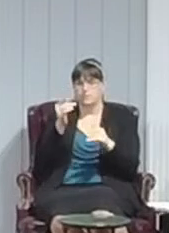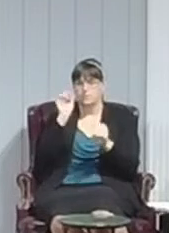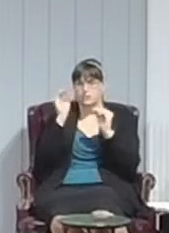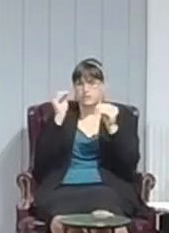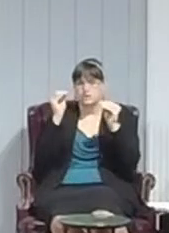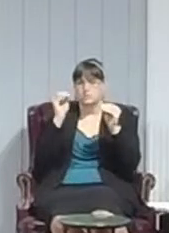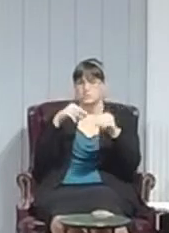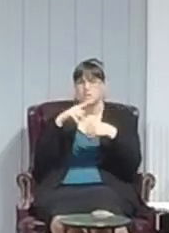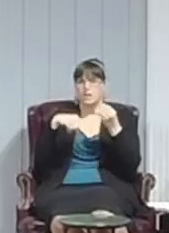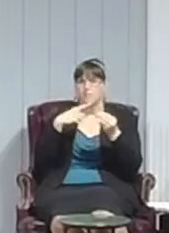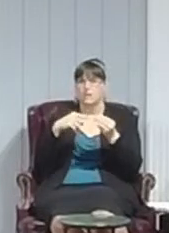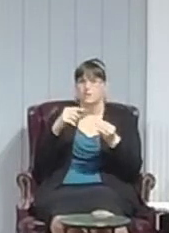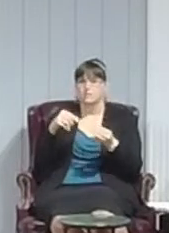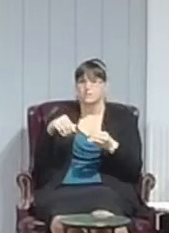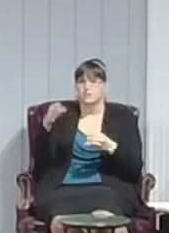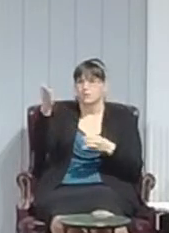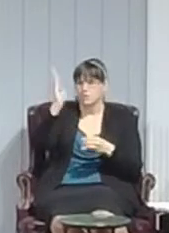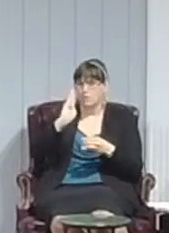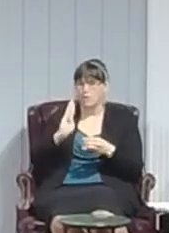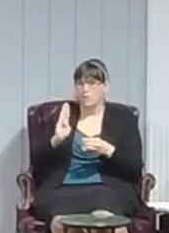but they don't believe it.